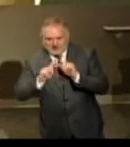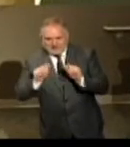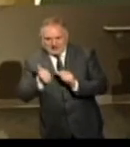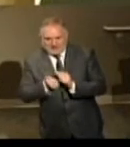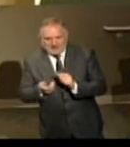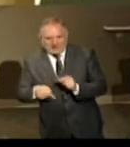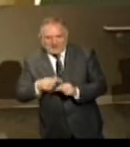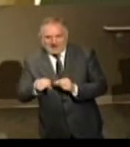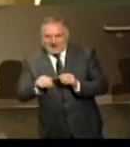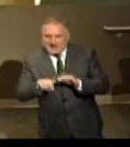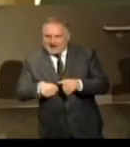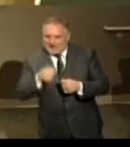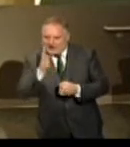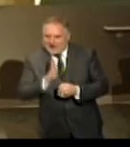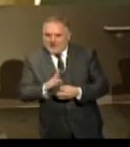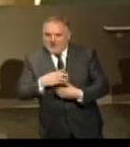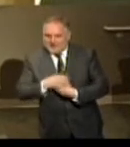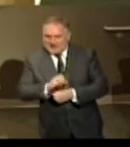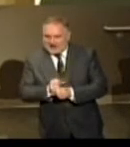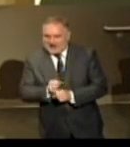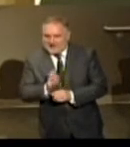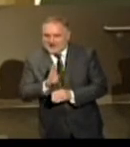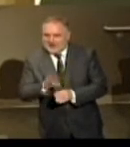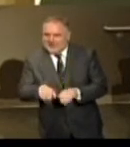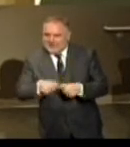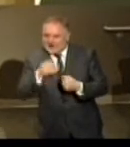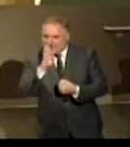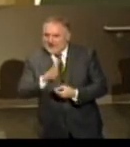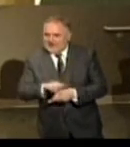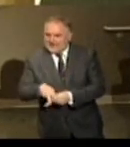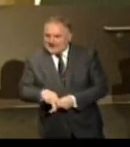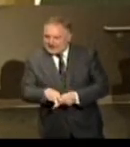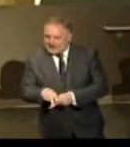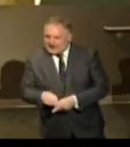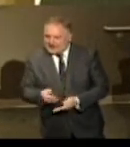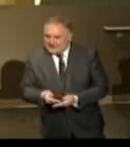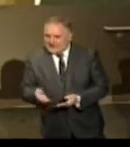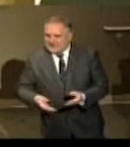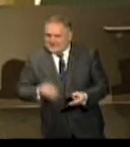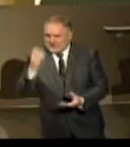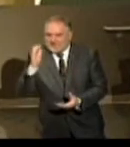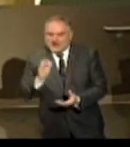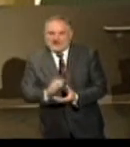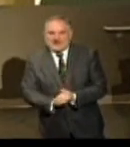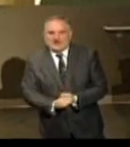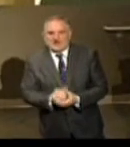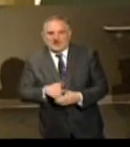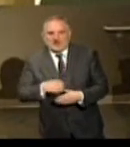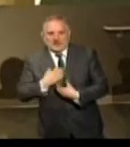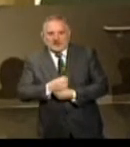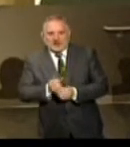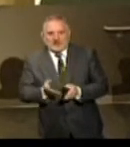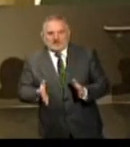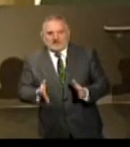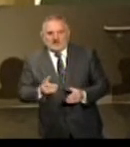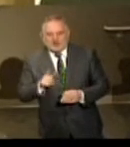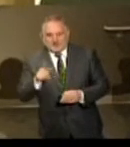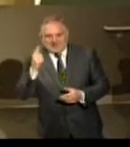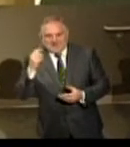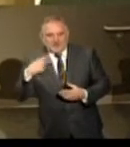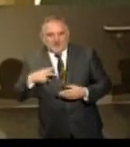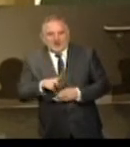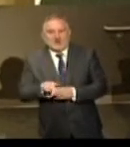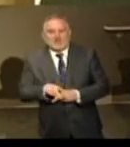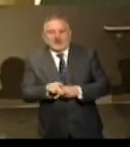creation, how God takes care of it, Psalm 104. So the first thing you'll do, if you believe in creation, you believe that you are a steward of